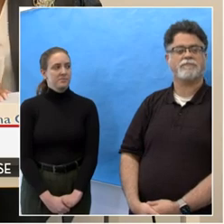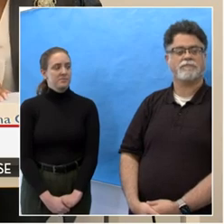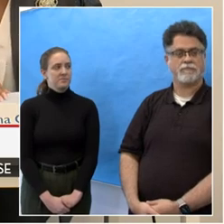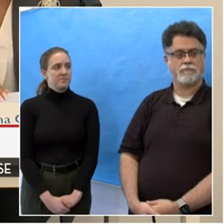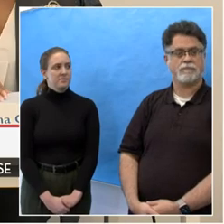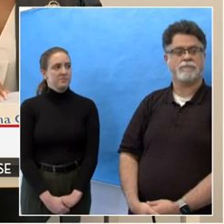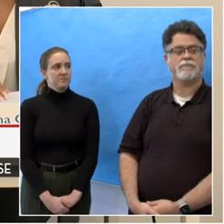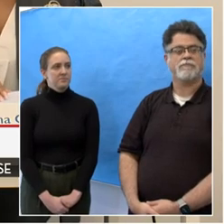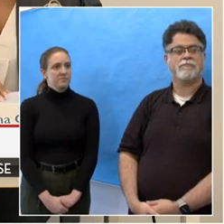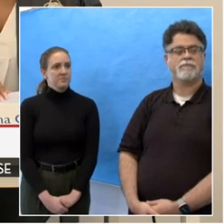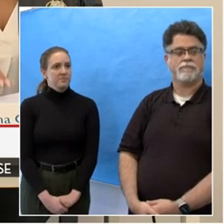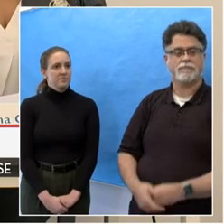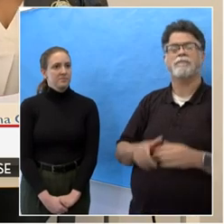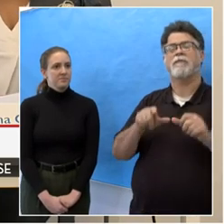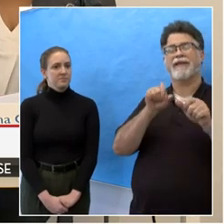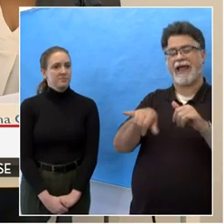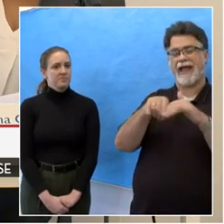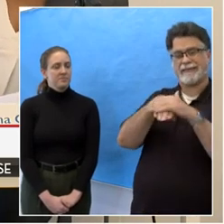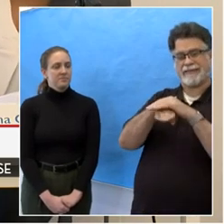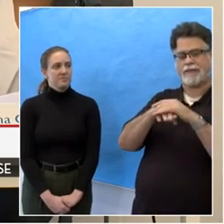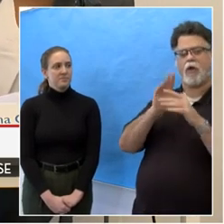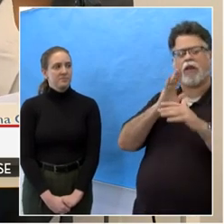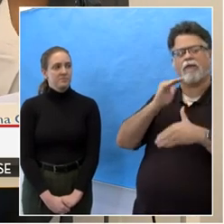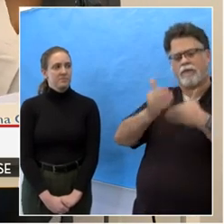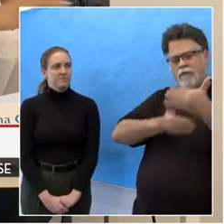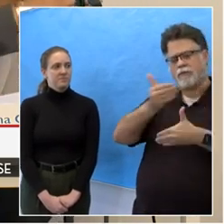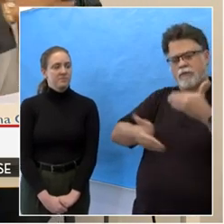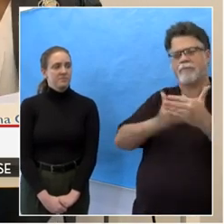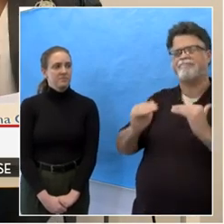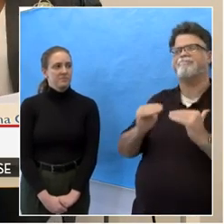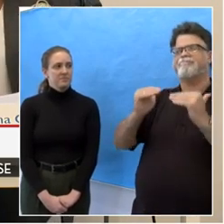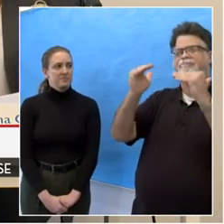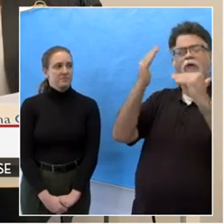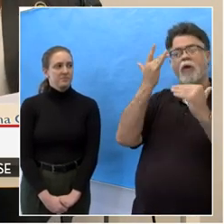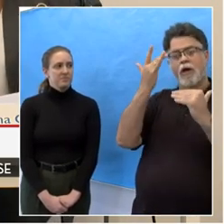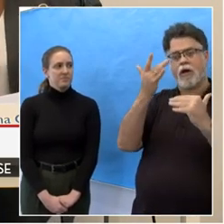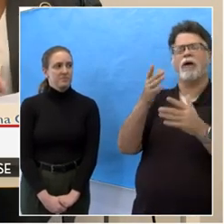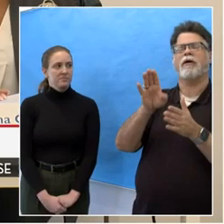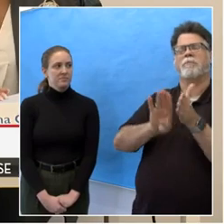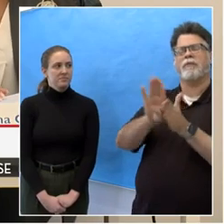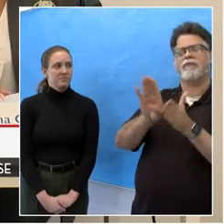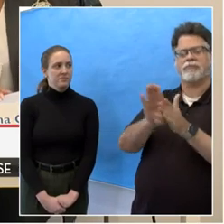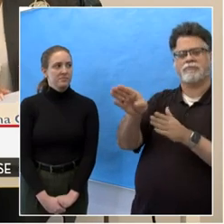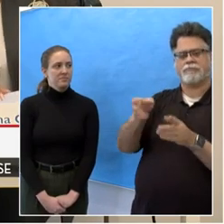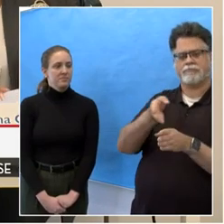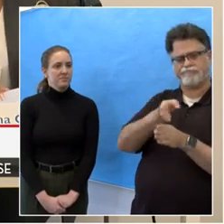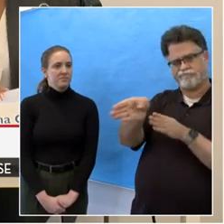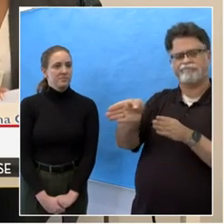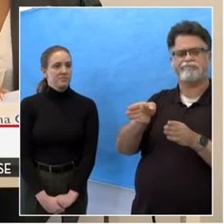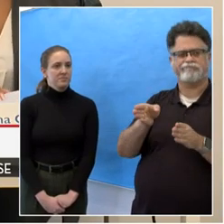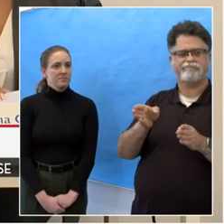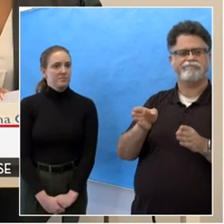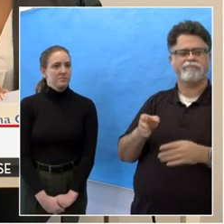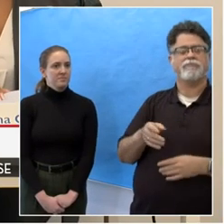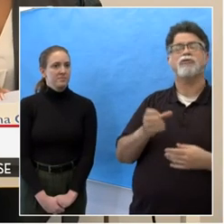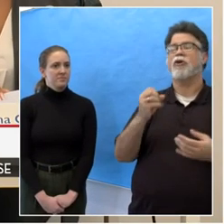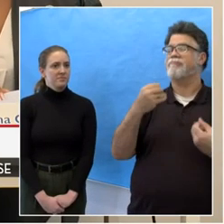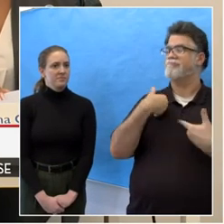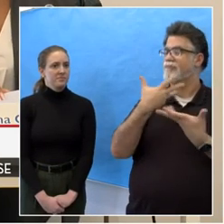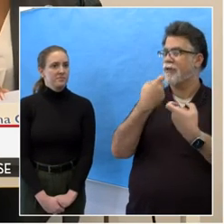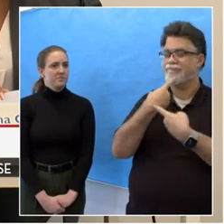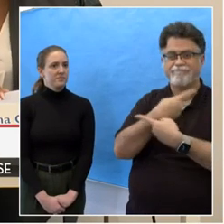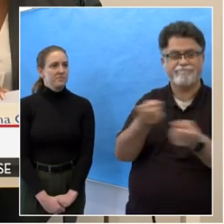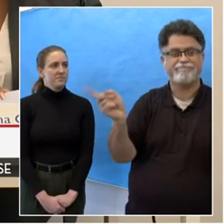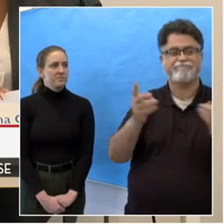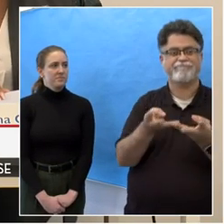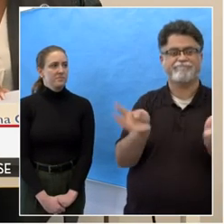that improves their praxis. I have said this to the chancellor. I will say it to everyone here. We are so excited about the movement we're seeing